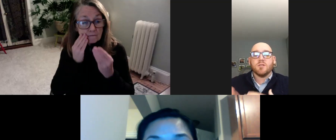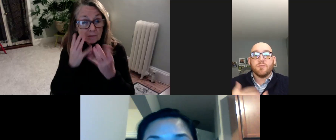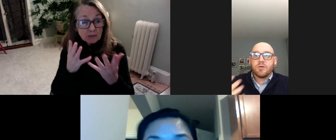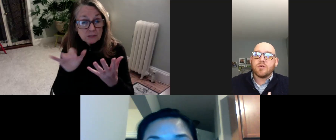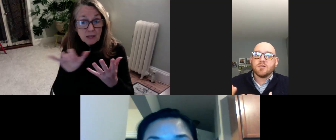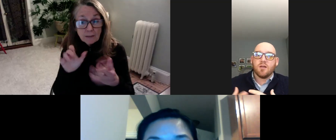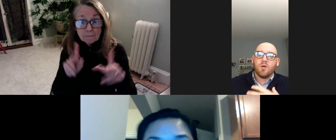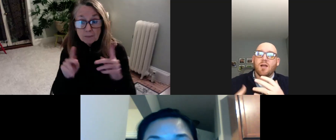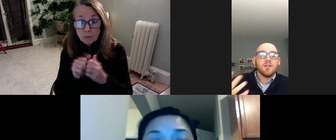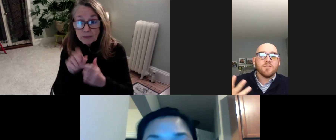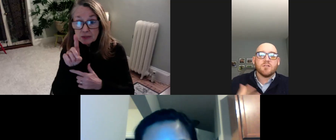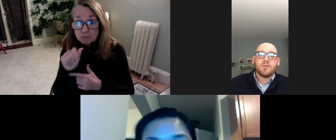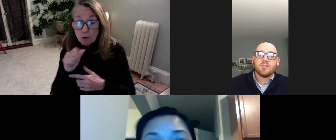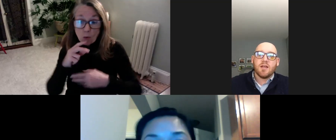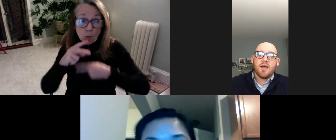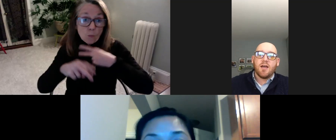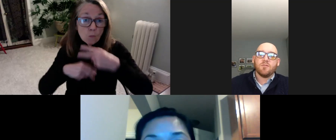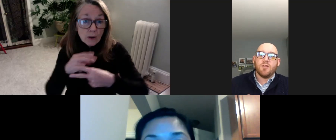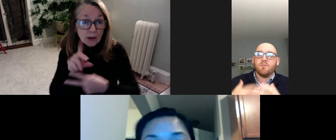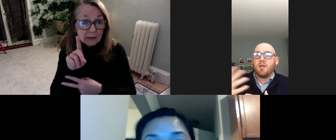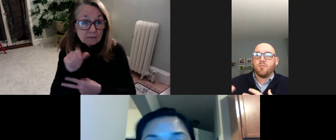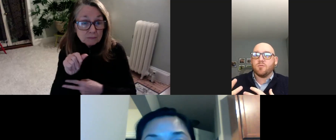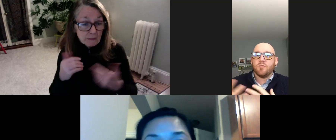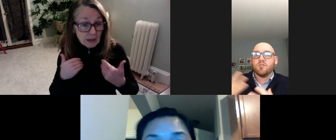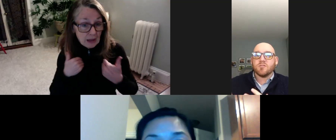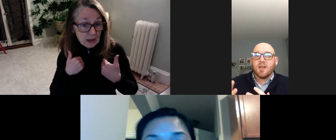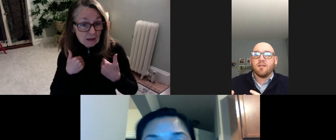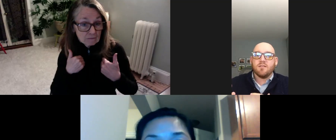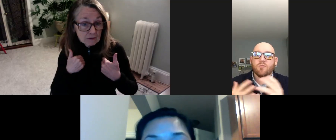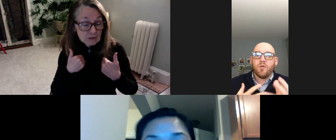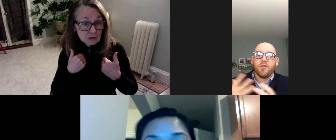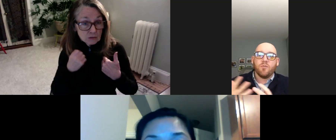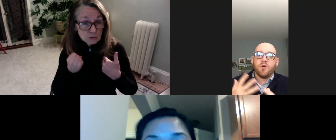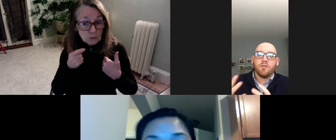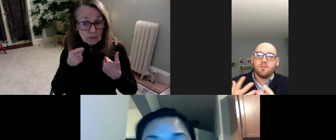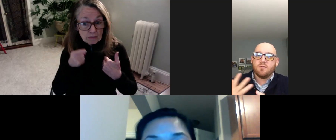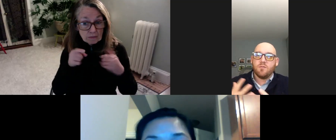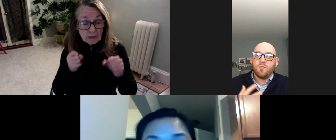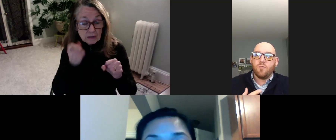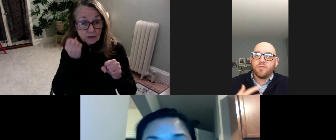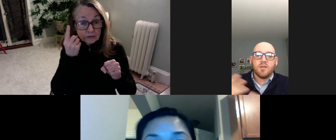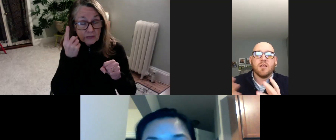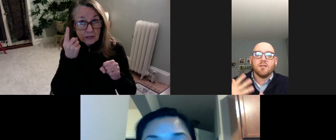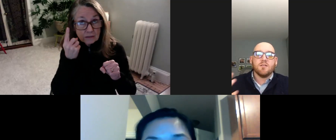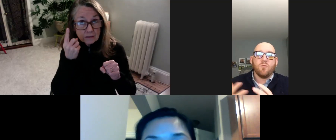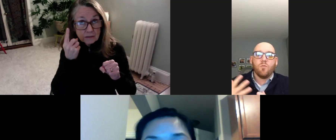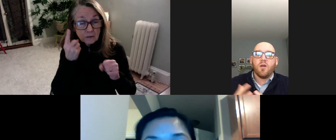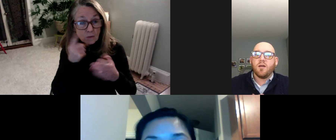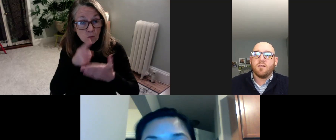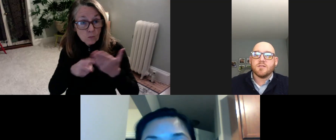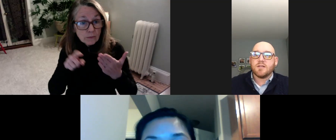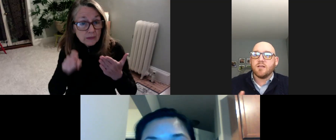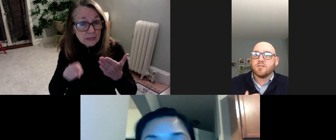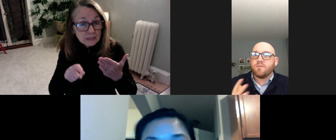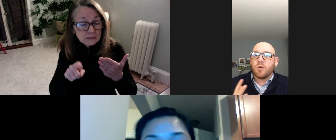people with disabilities, like what kind of disabilities they have, so they can be able to understand where what the needs and